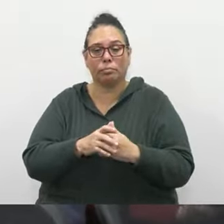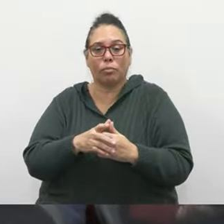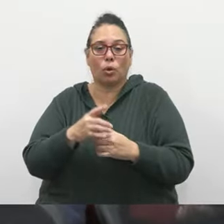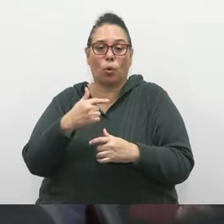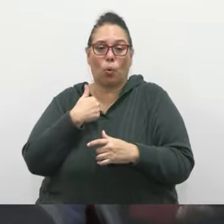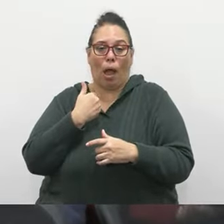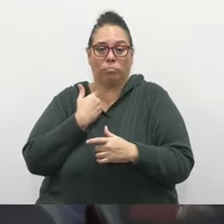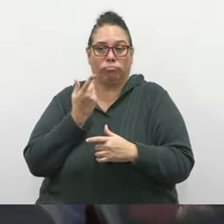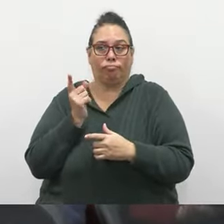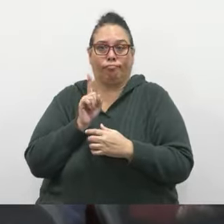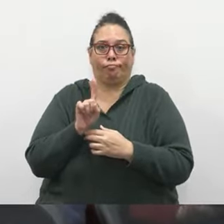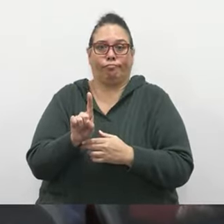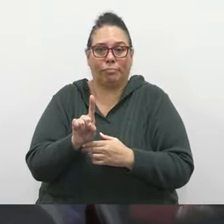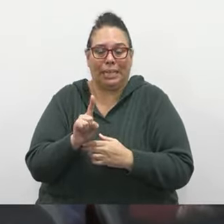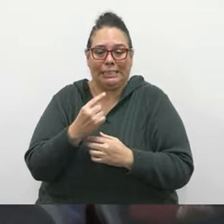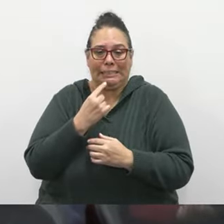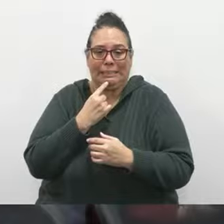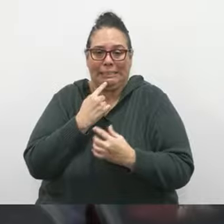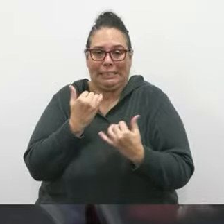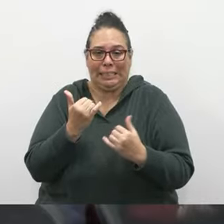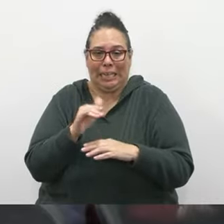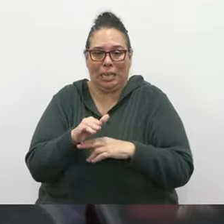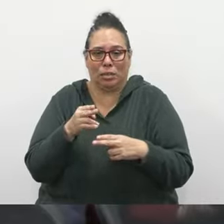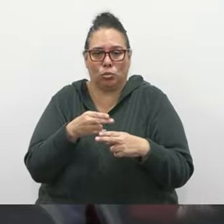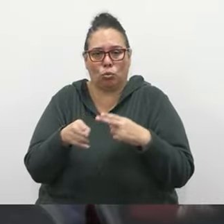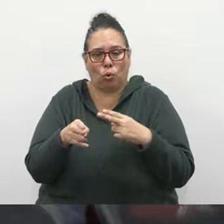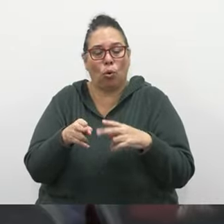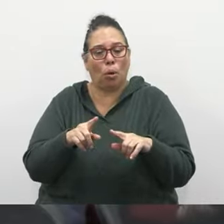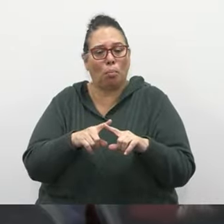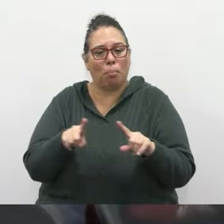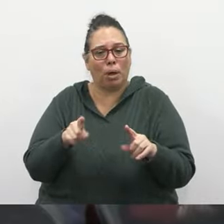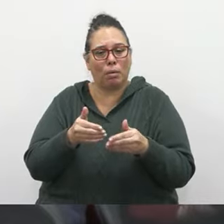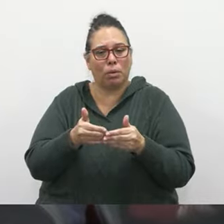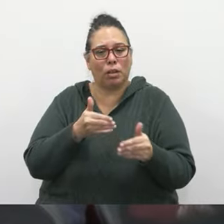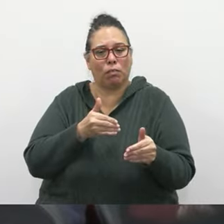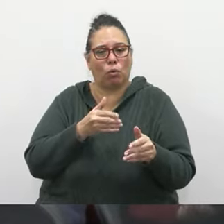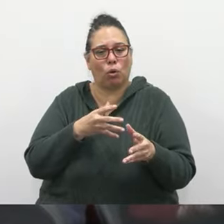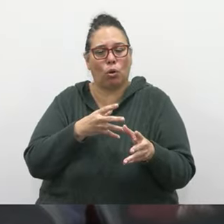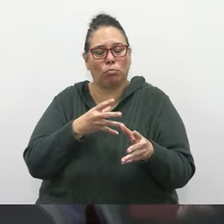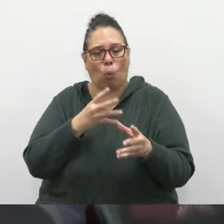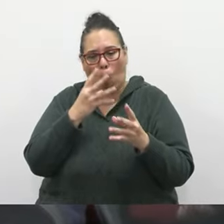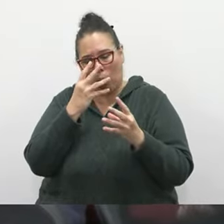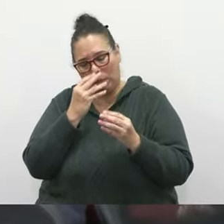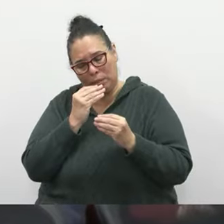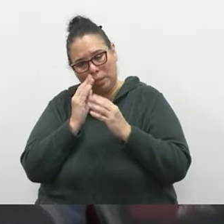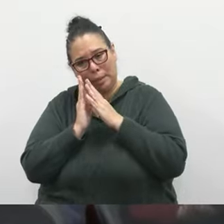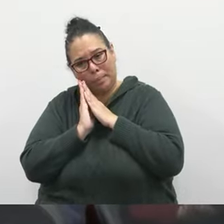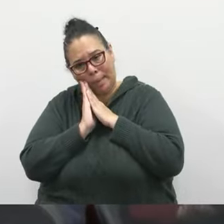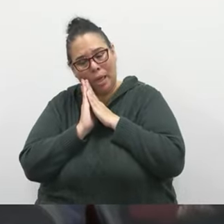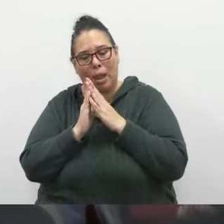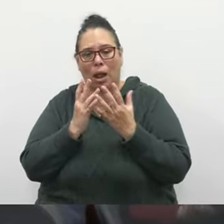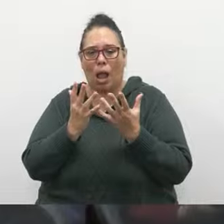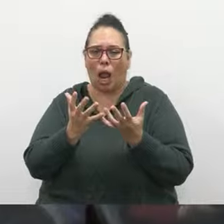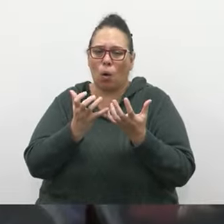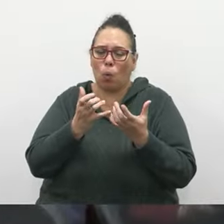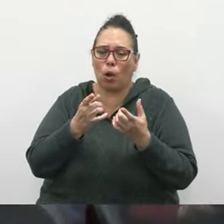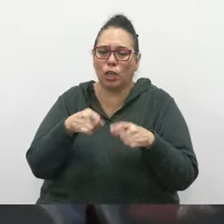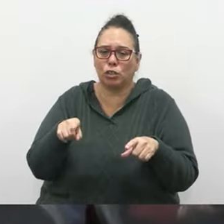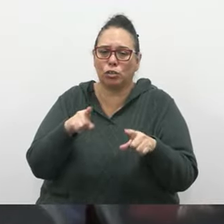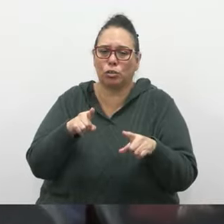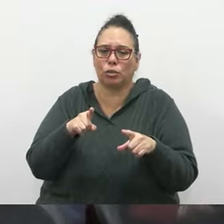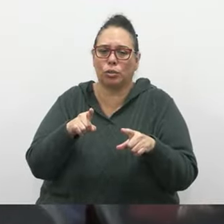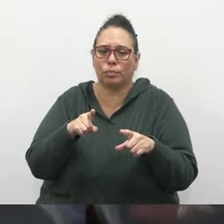to say here tonight is short, but before you go to bed, I want you to